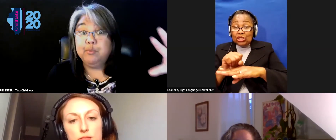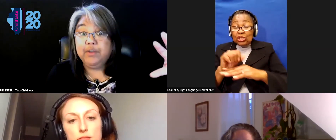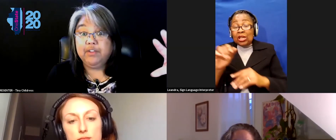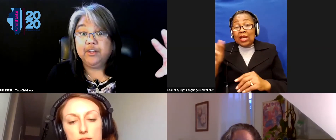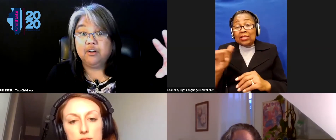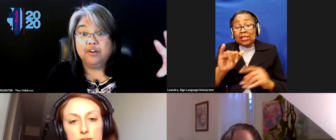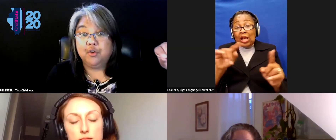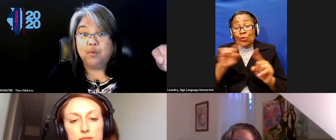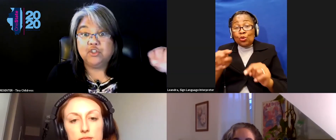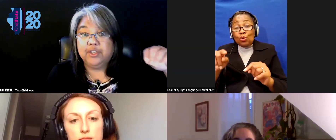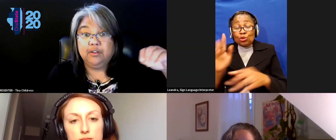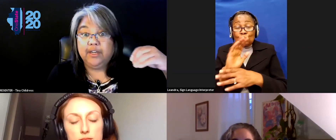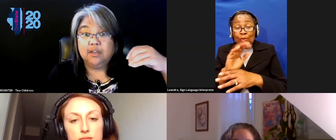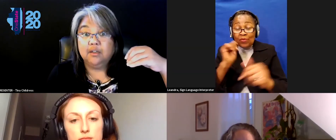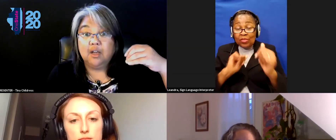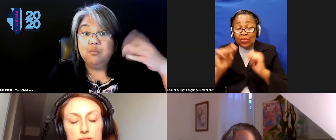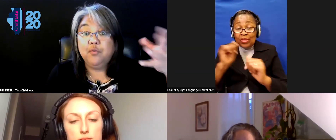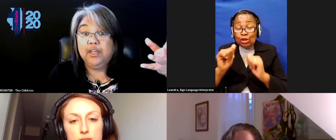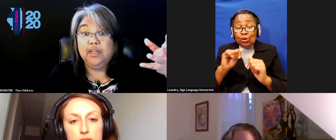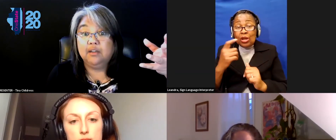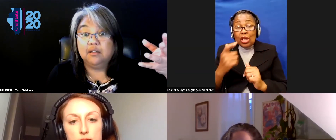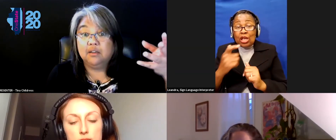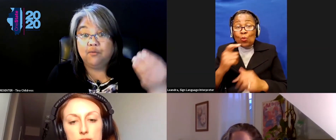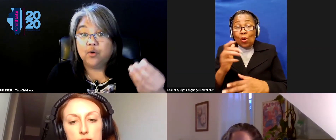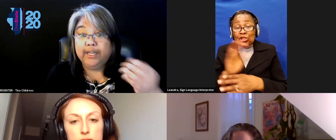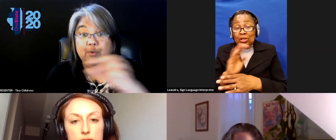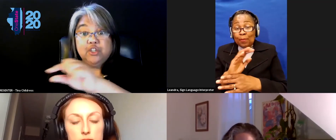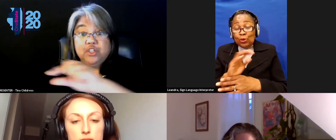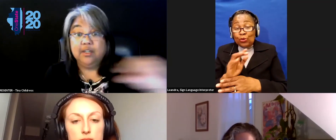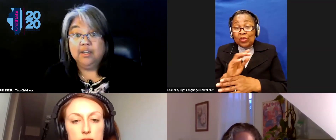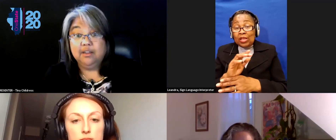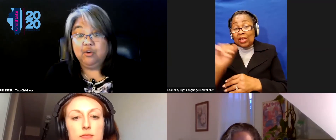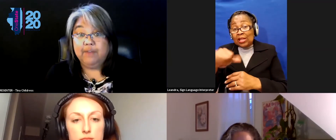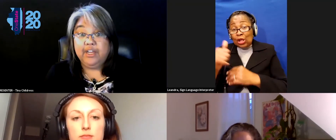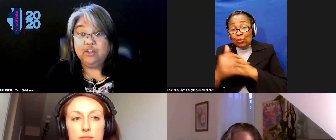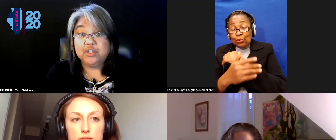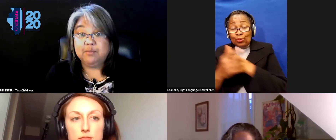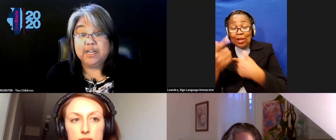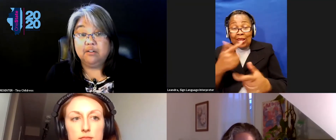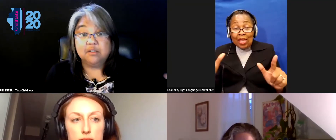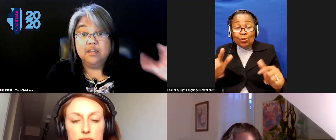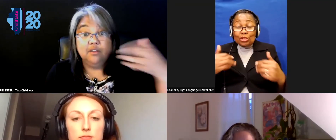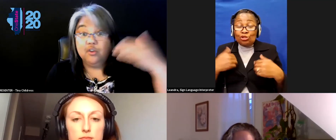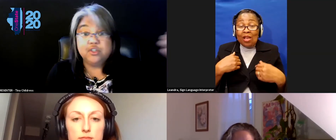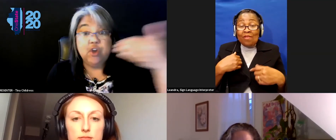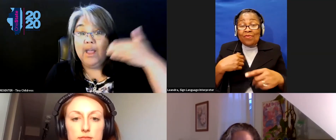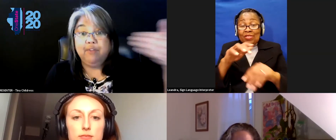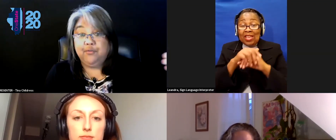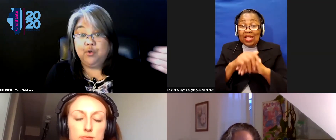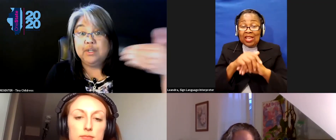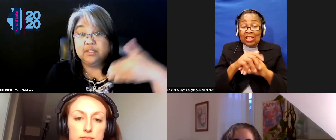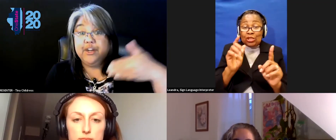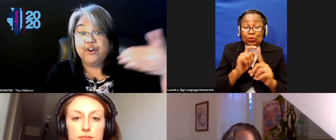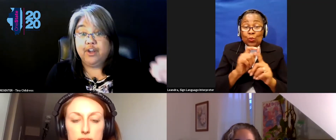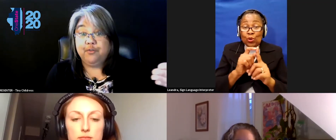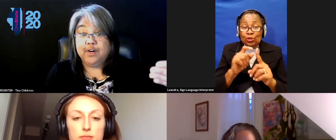a movie theater and you're watching like a movie in a foreign language and you have the English subtitles, there's no having to